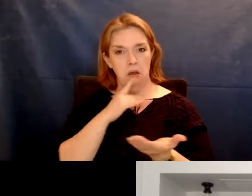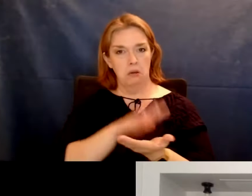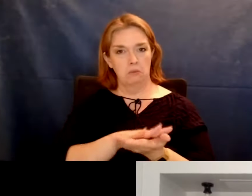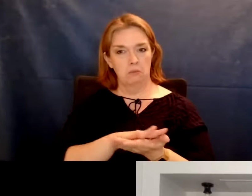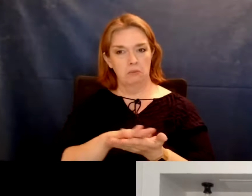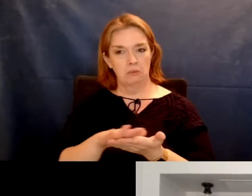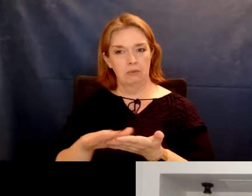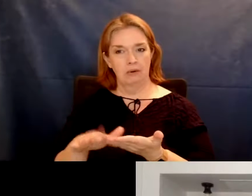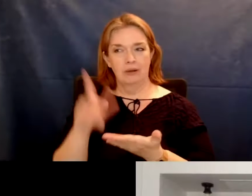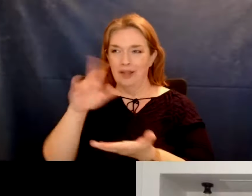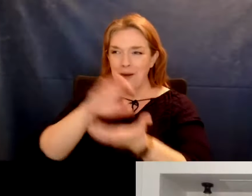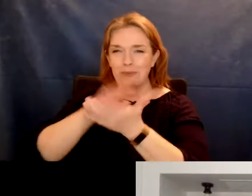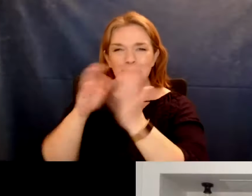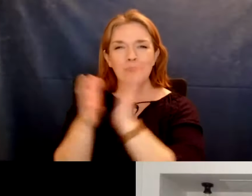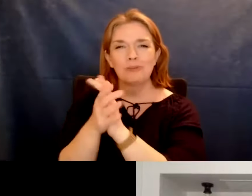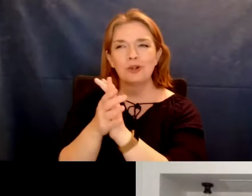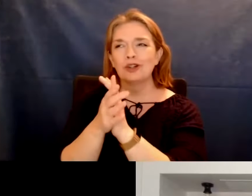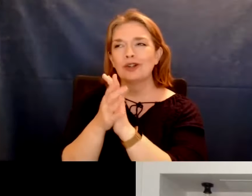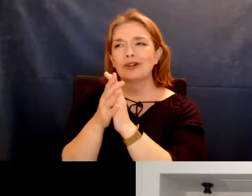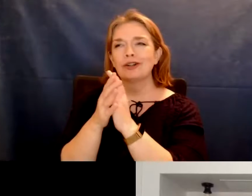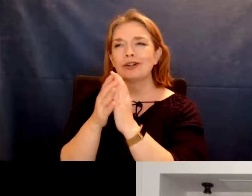The burger joint signage.